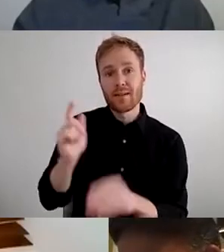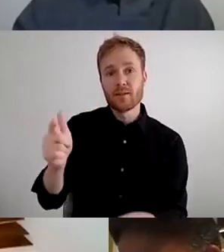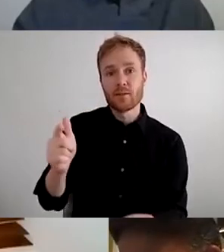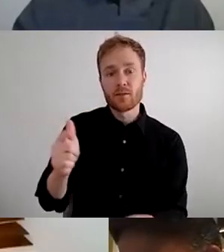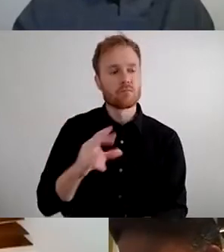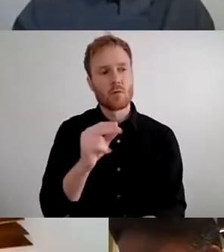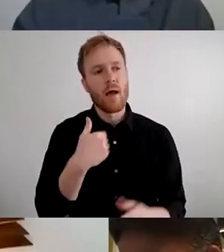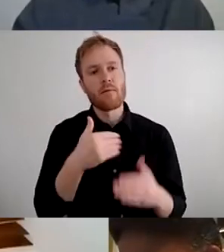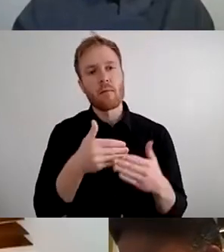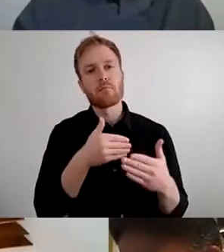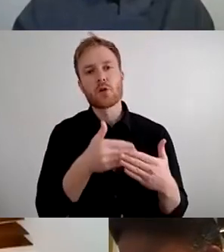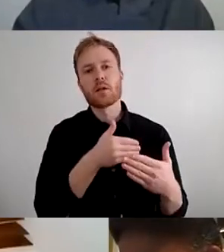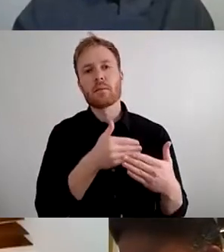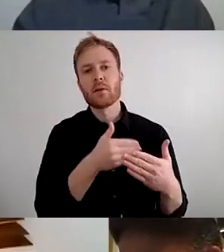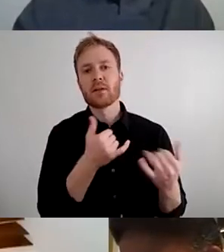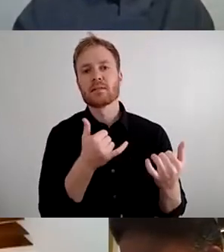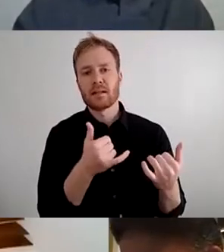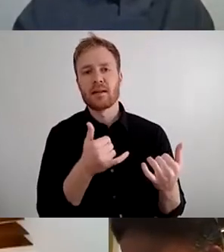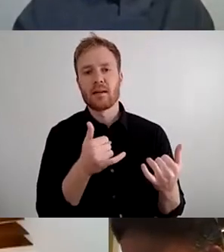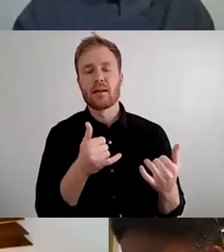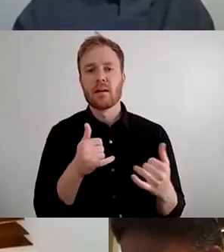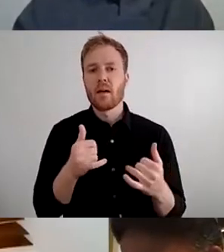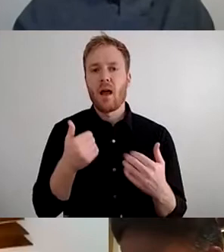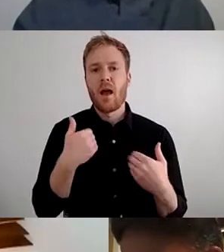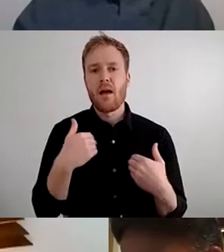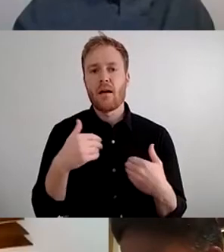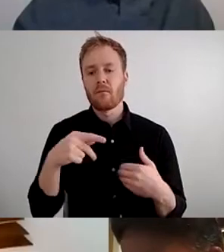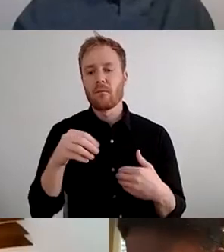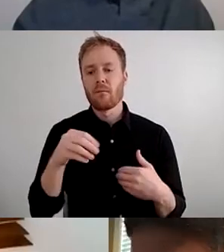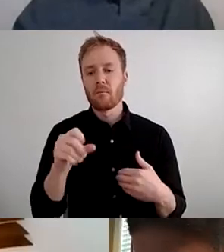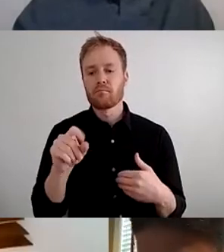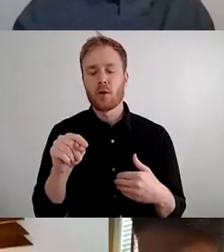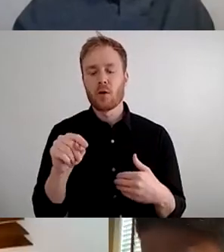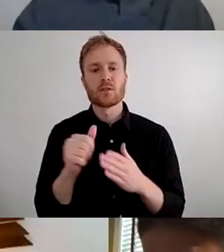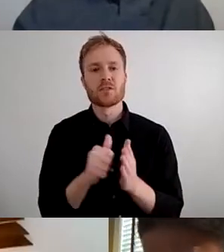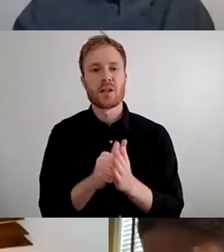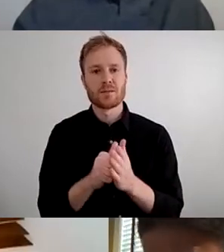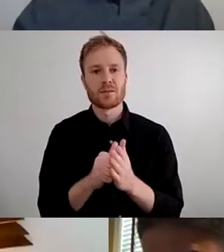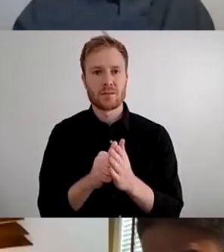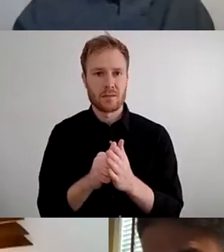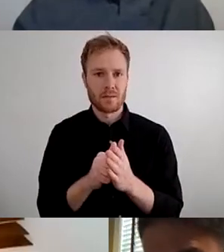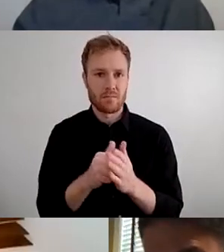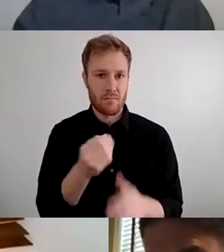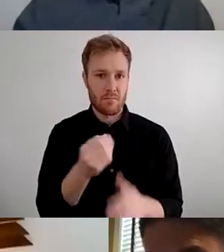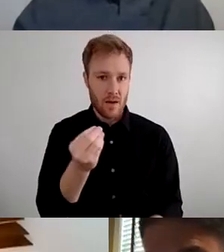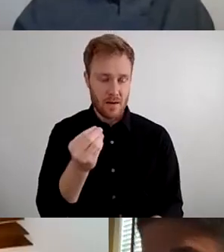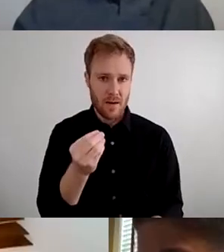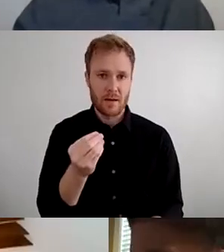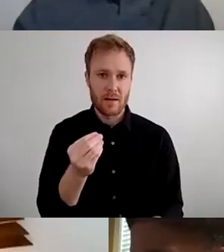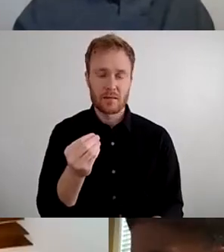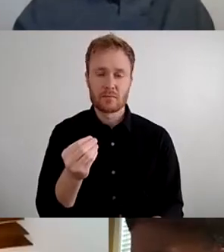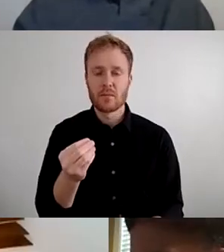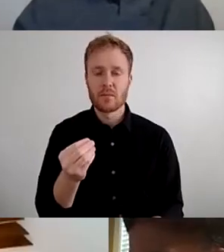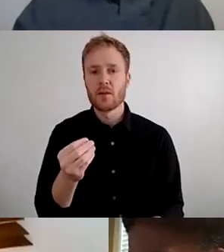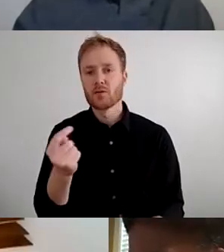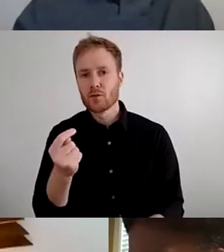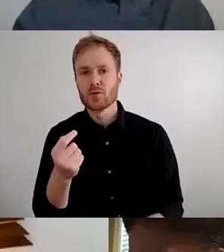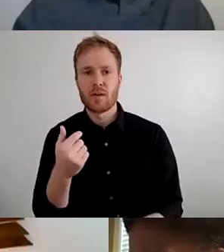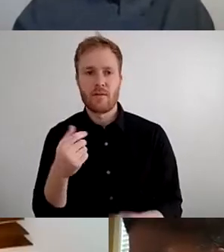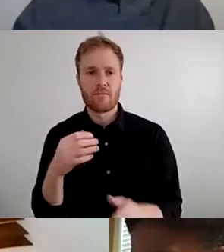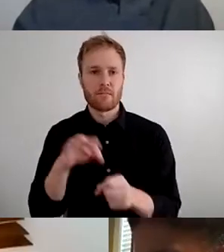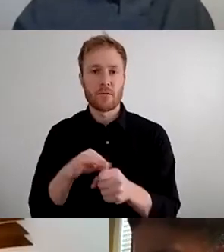and final vote Tuesday. But I think other members are messaging me that they have questions. So they might want to ask their questions